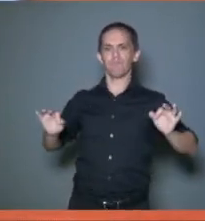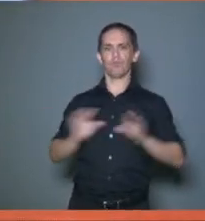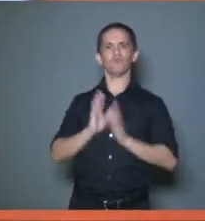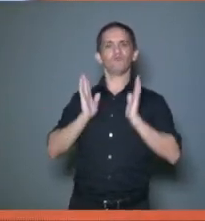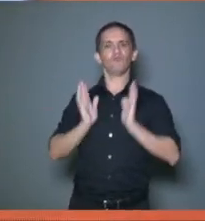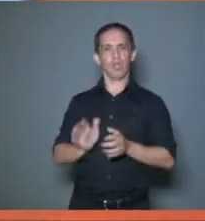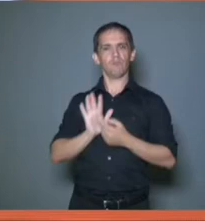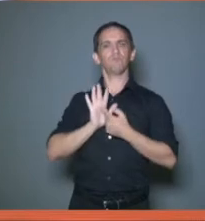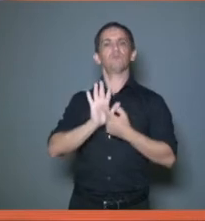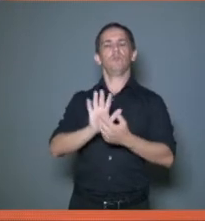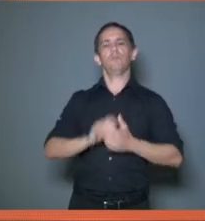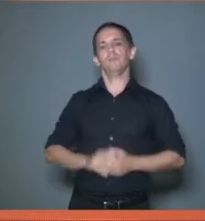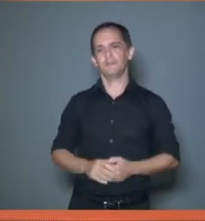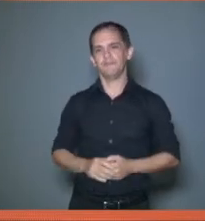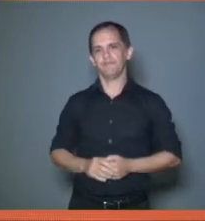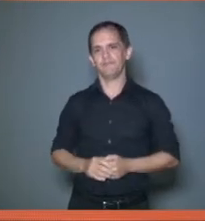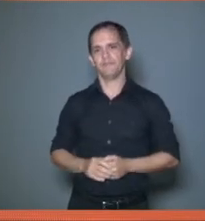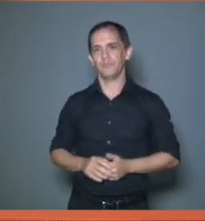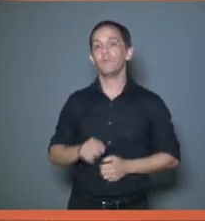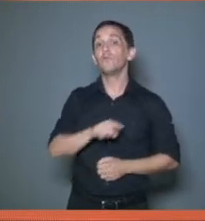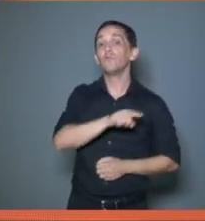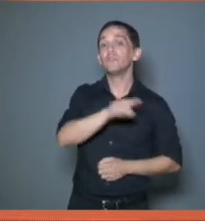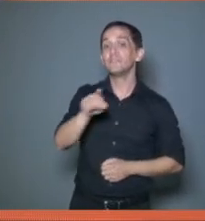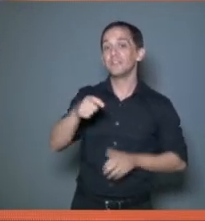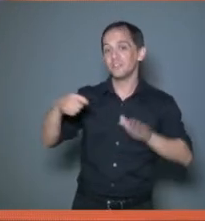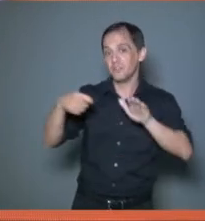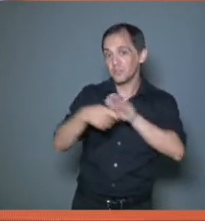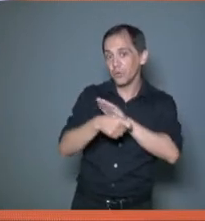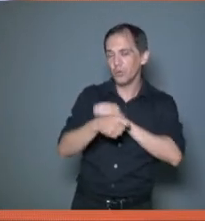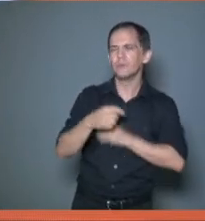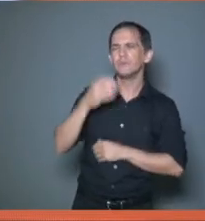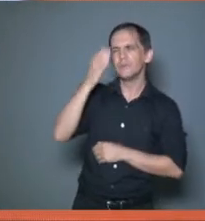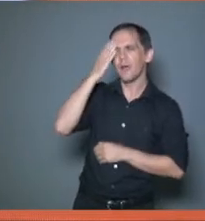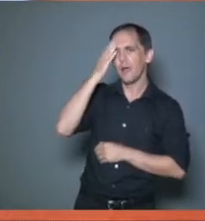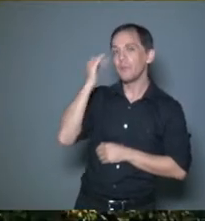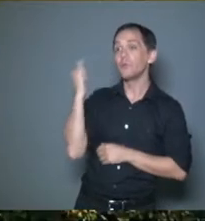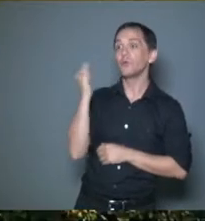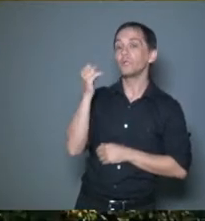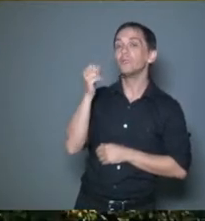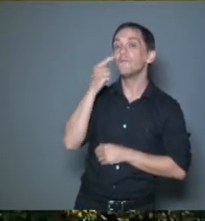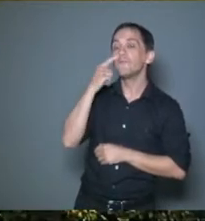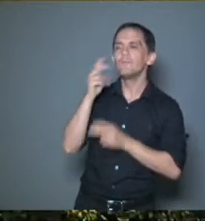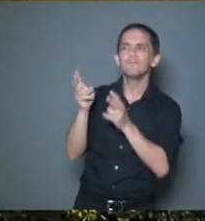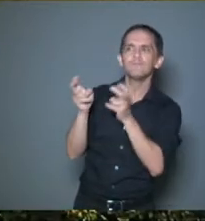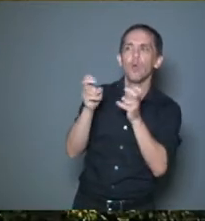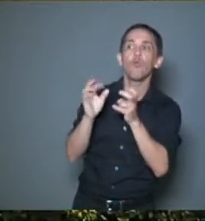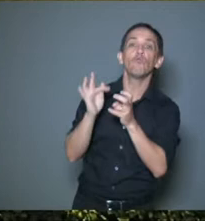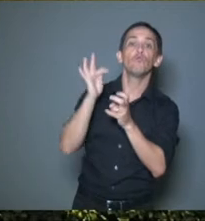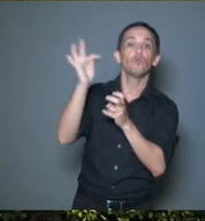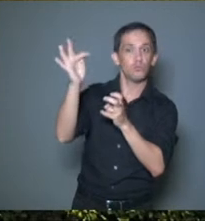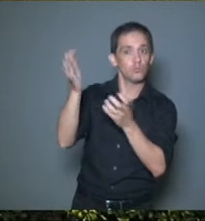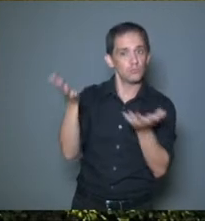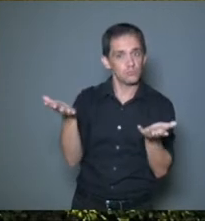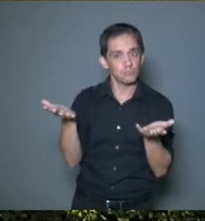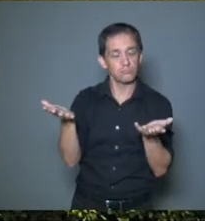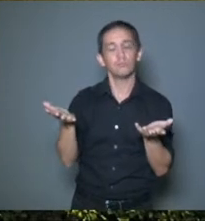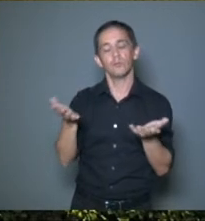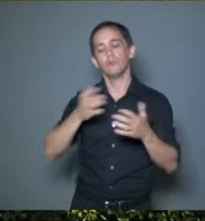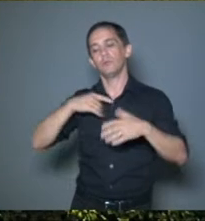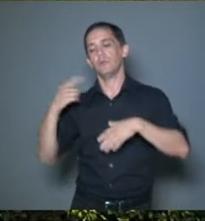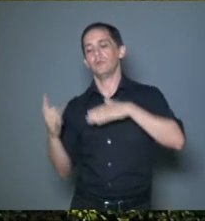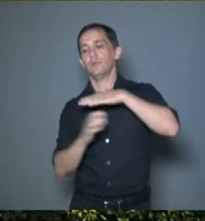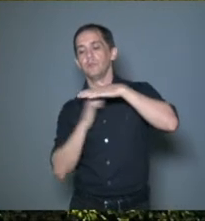investors do not count on the past, they count on the future, and SLC has an ability to